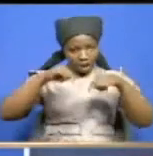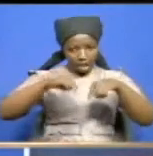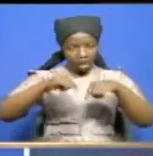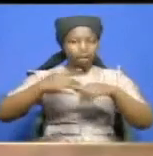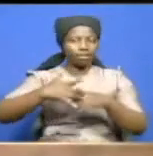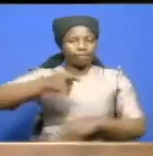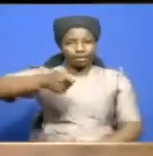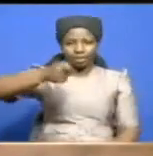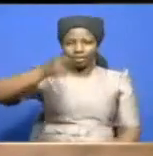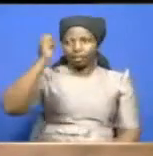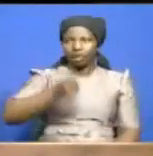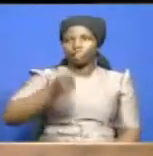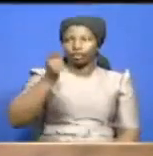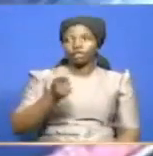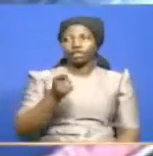Justice